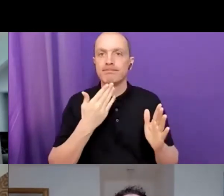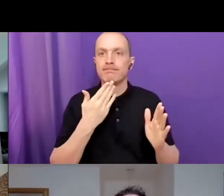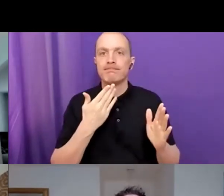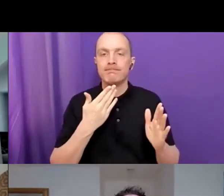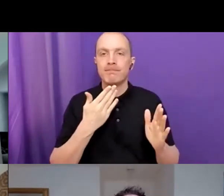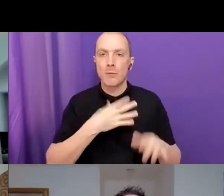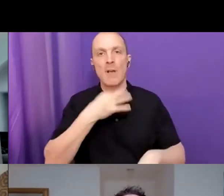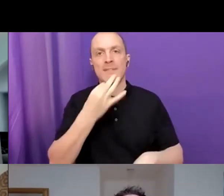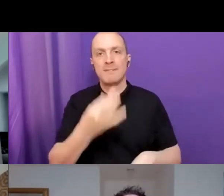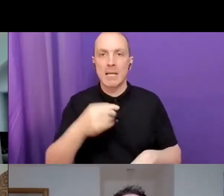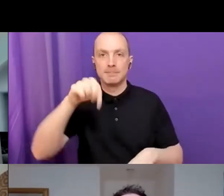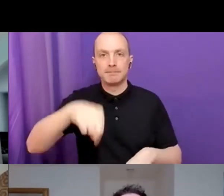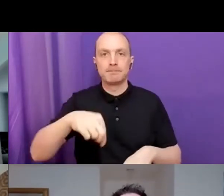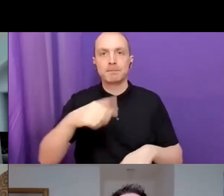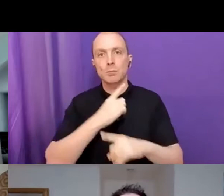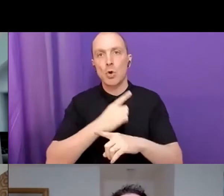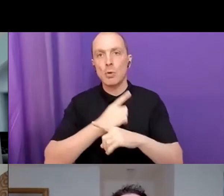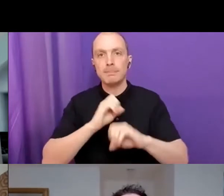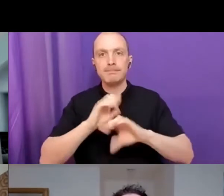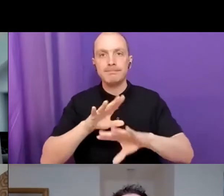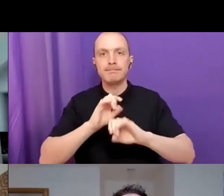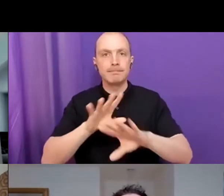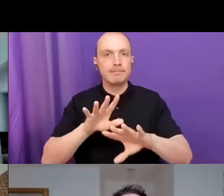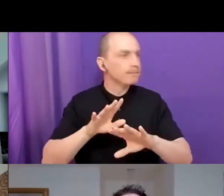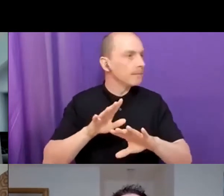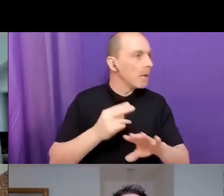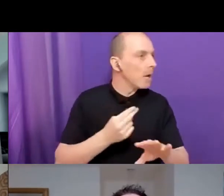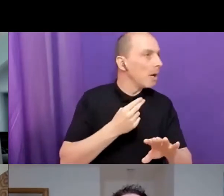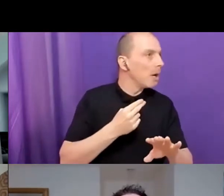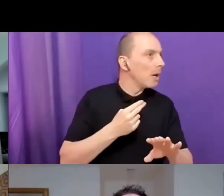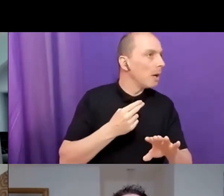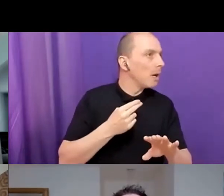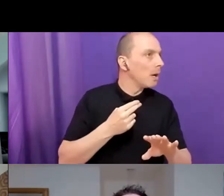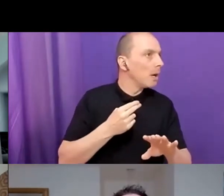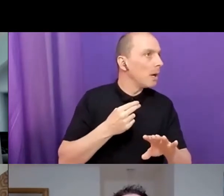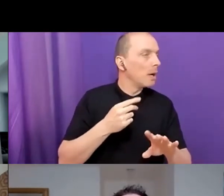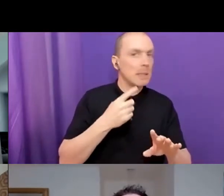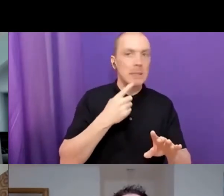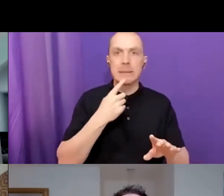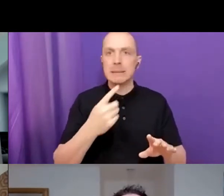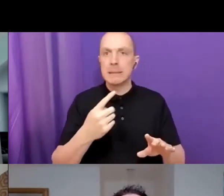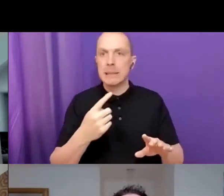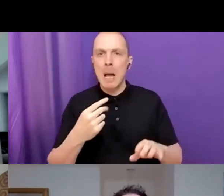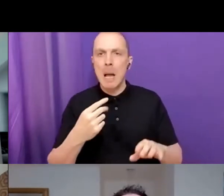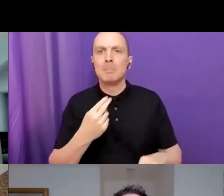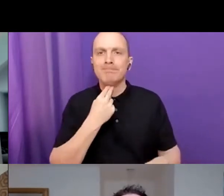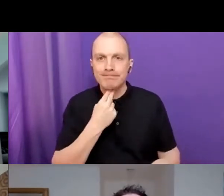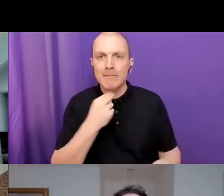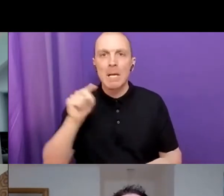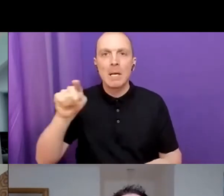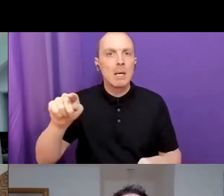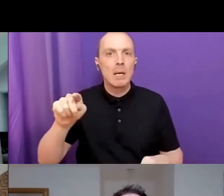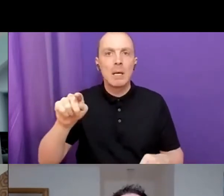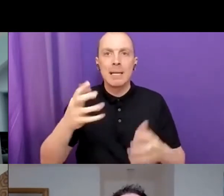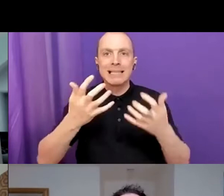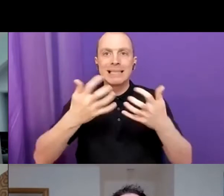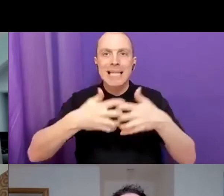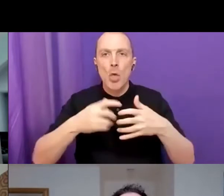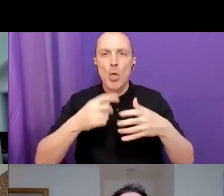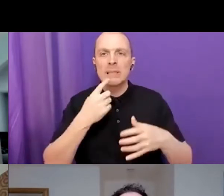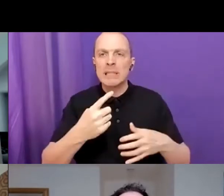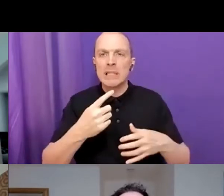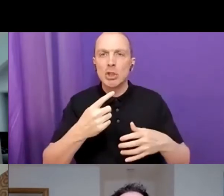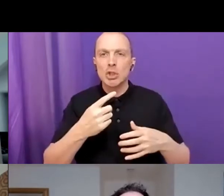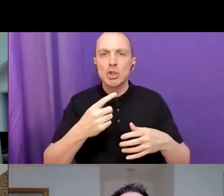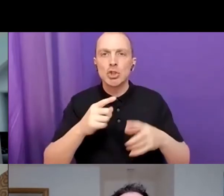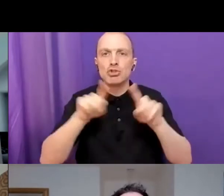today. Unfortunately, I'm getting a message which says screen sharing is disabled. Someone could perhaps help me with that.